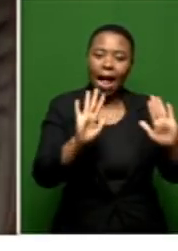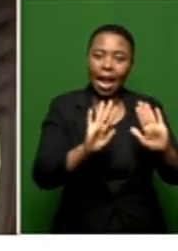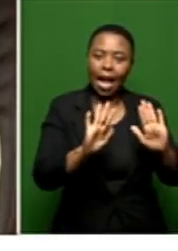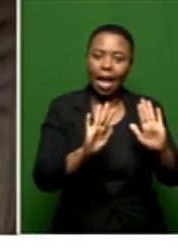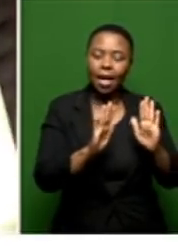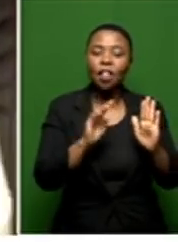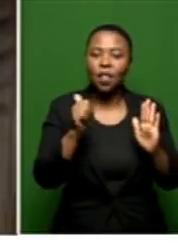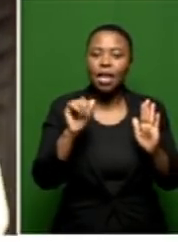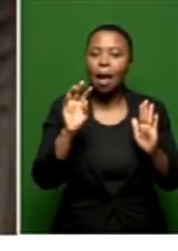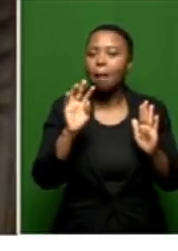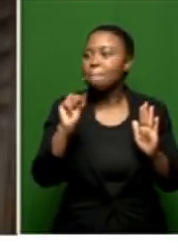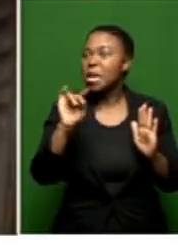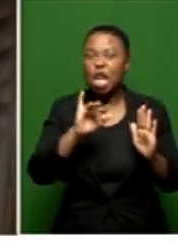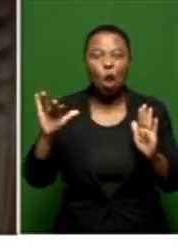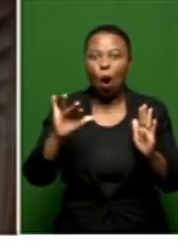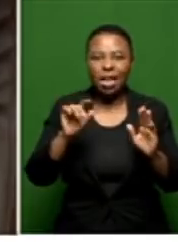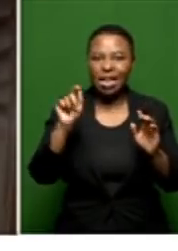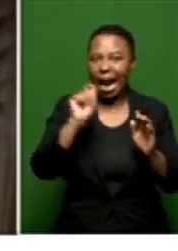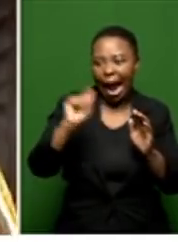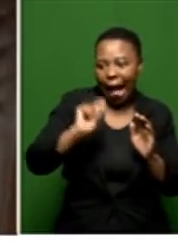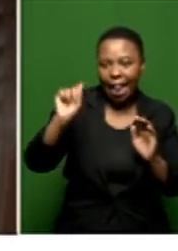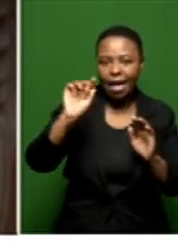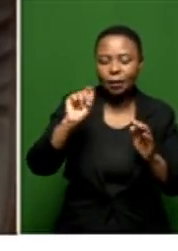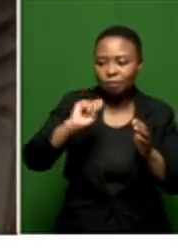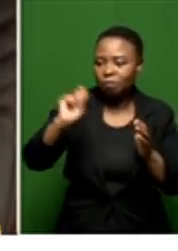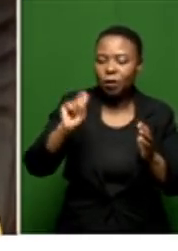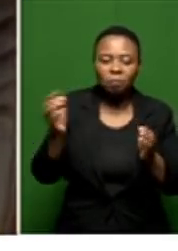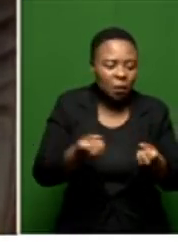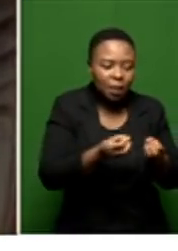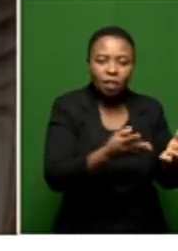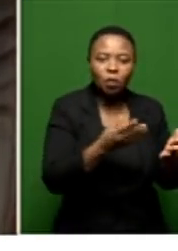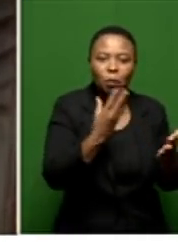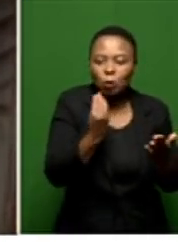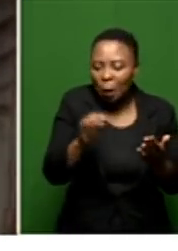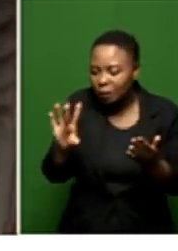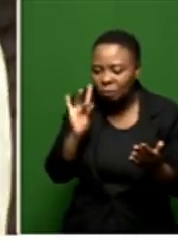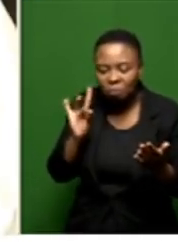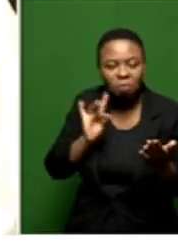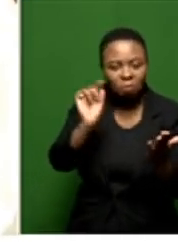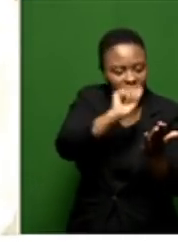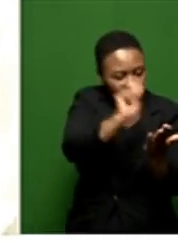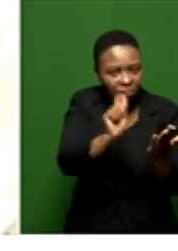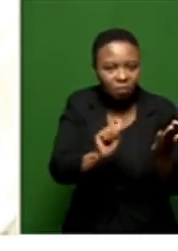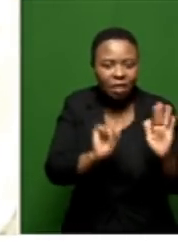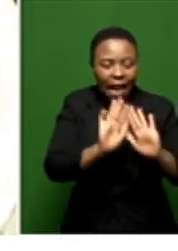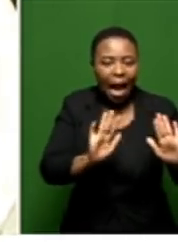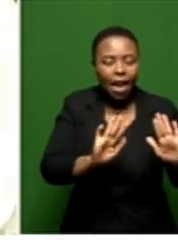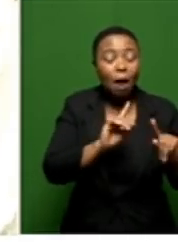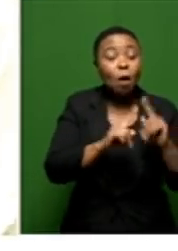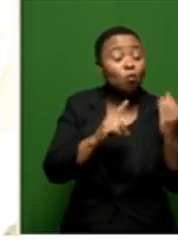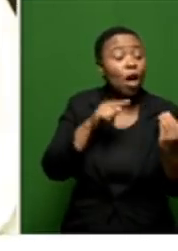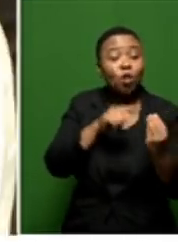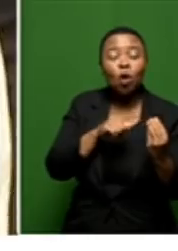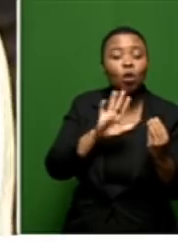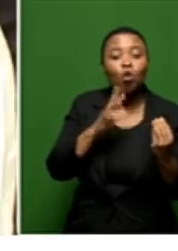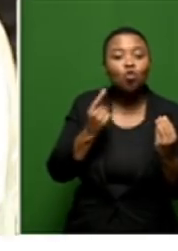crayons, for example, so the child can color in whatever color they want. The one thing the child is not going to do